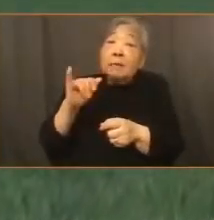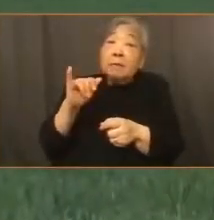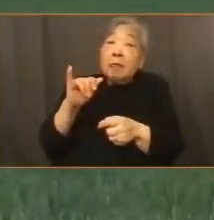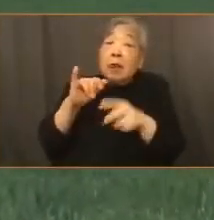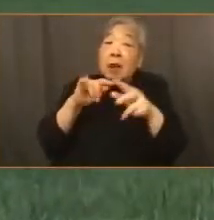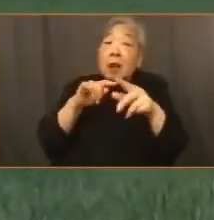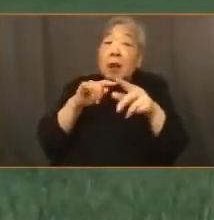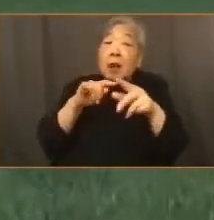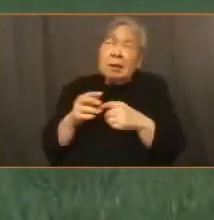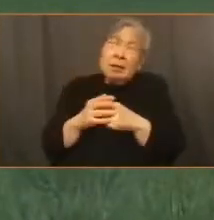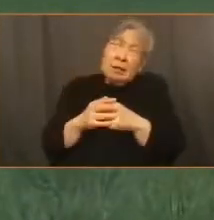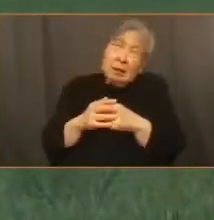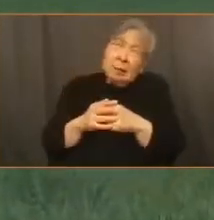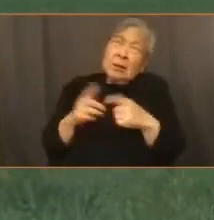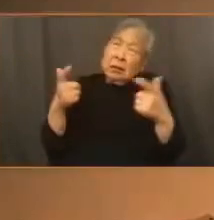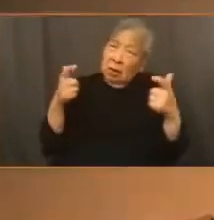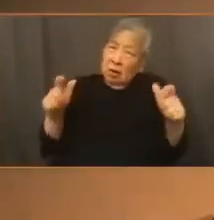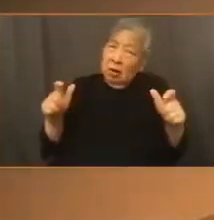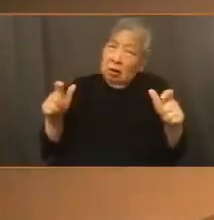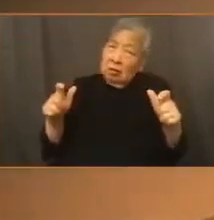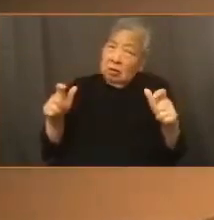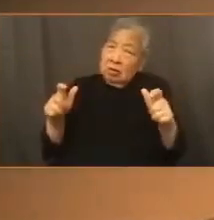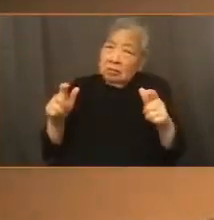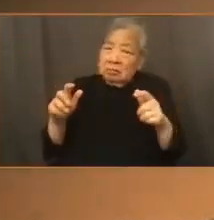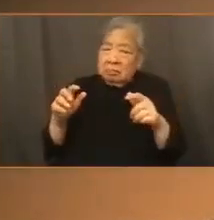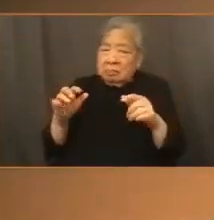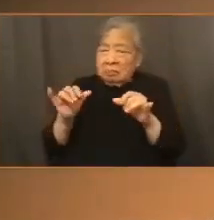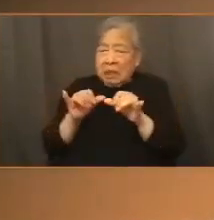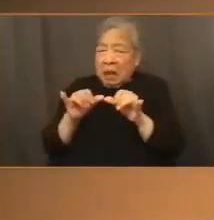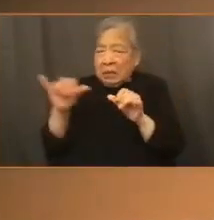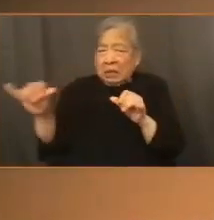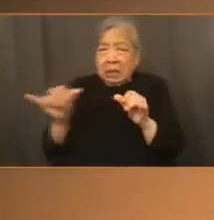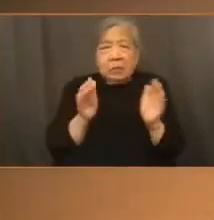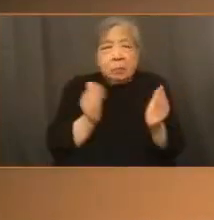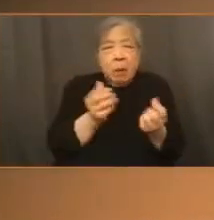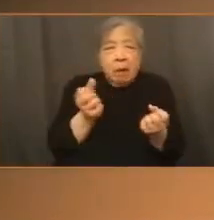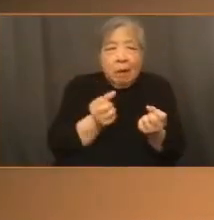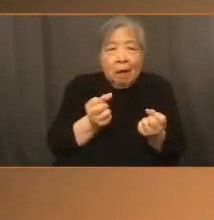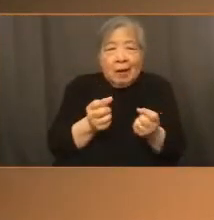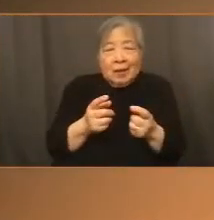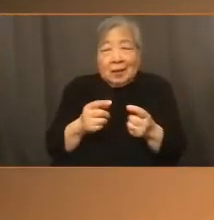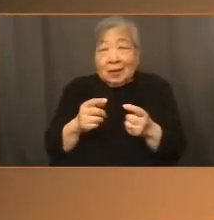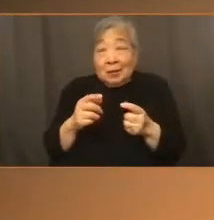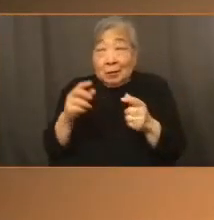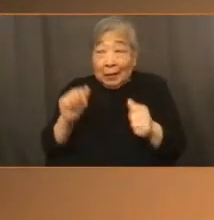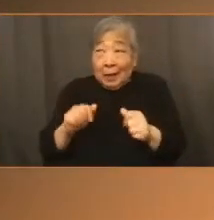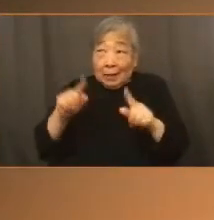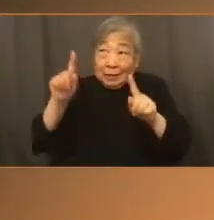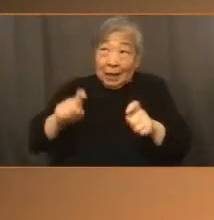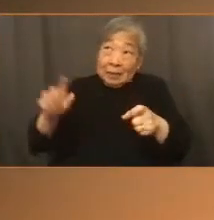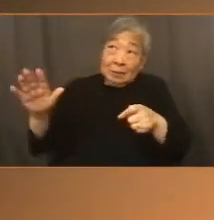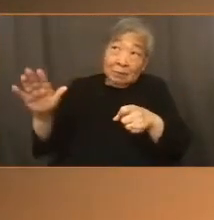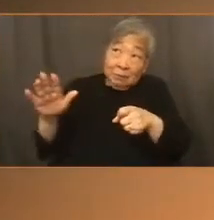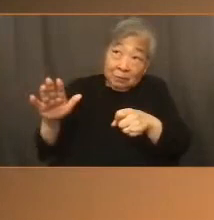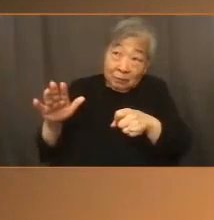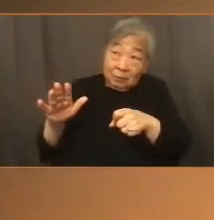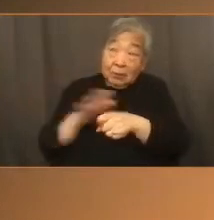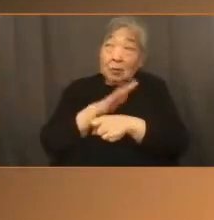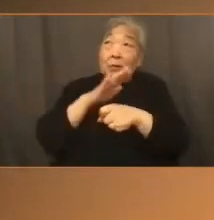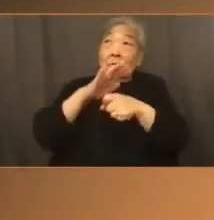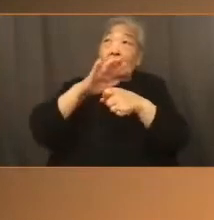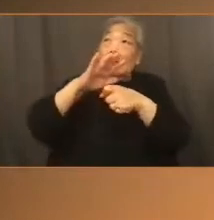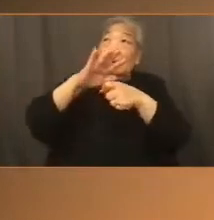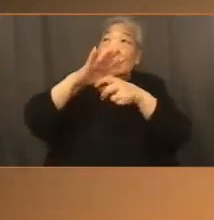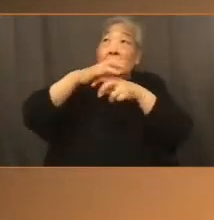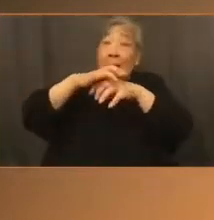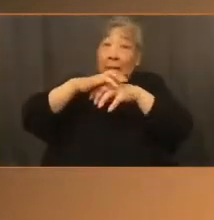Curiosity, actually, the size of a small car. It makes it very difficult to test the full-scale lander here on Earth. We can't